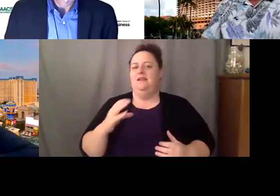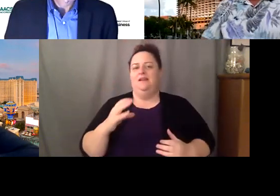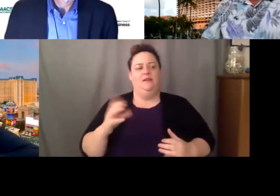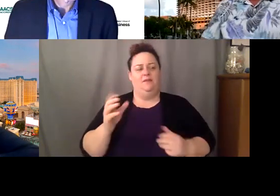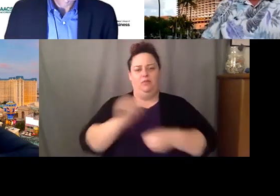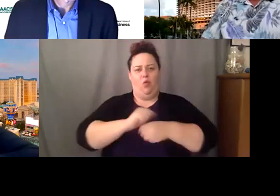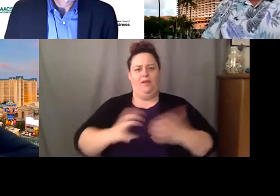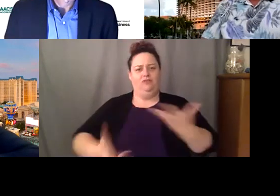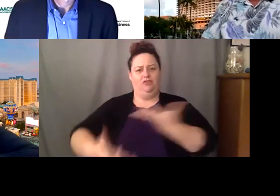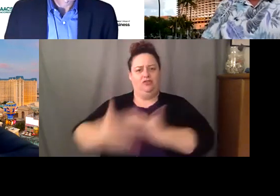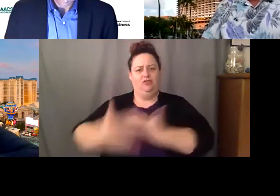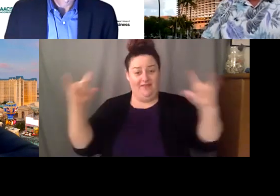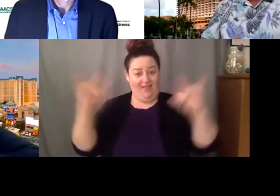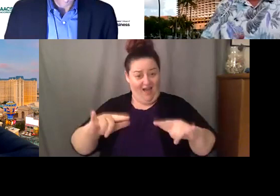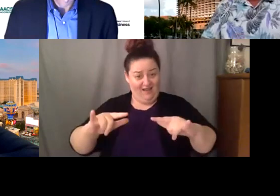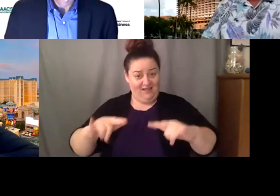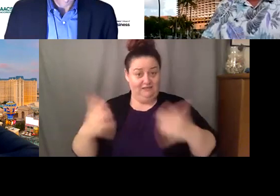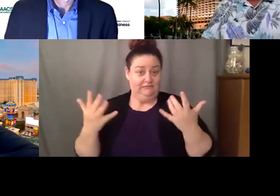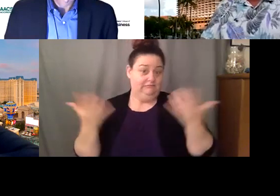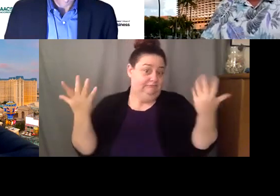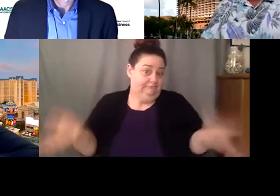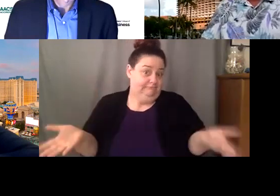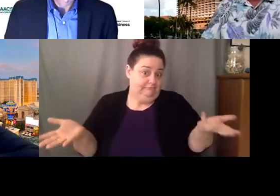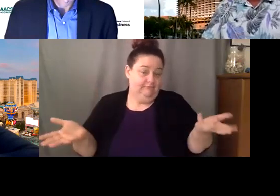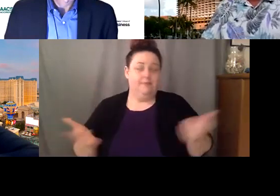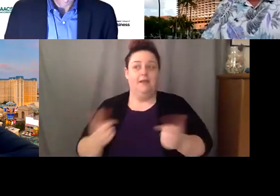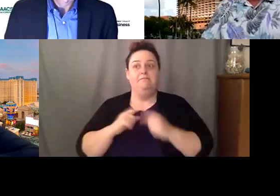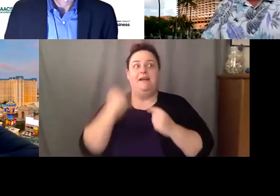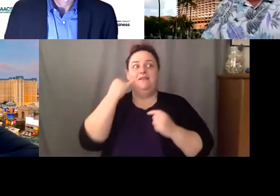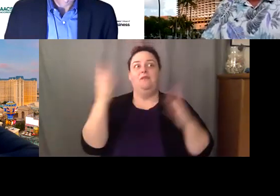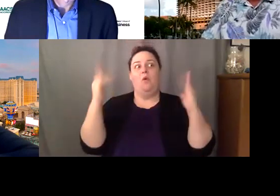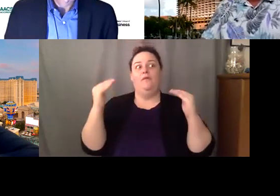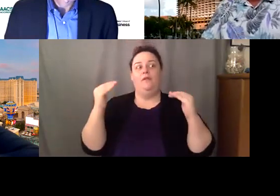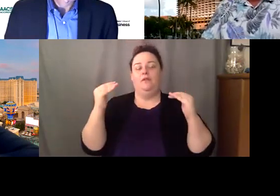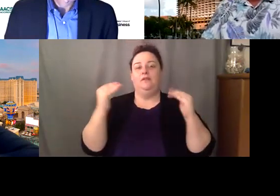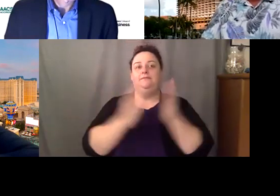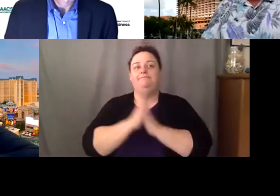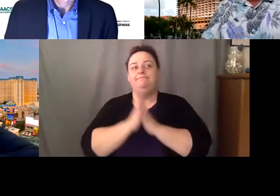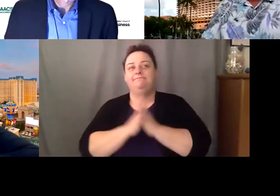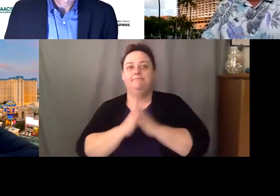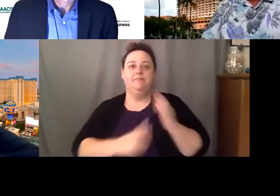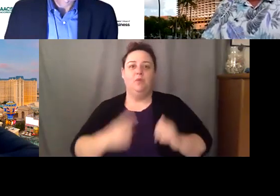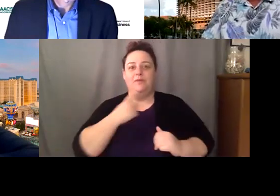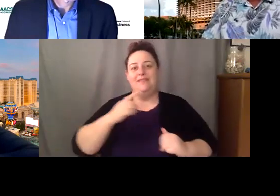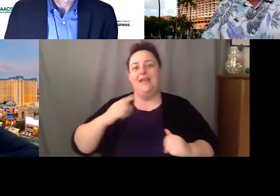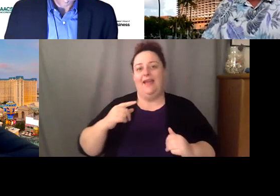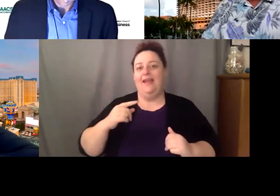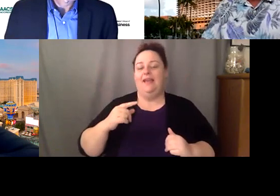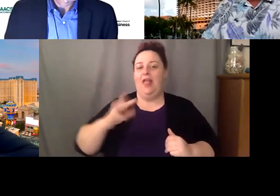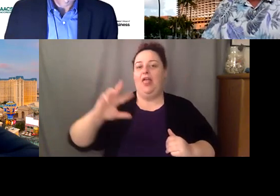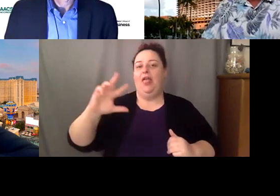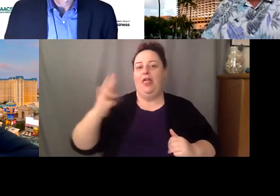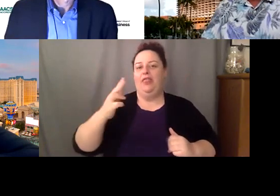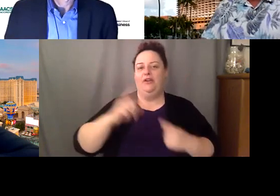employees to really be flying? But, you know, if we had to be hopeful right now, we would say the base would be in third quarter going into fourth